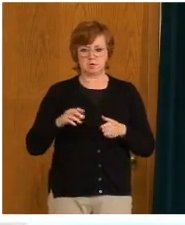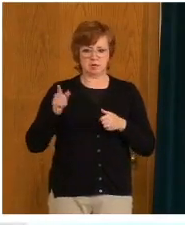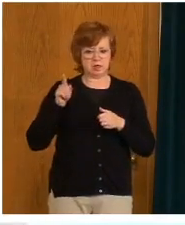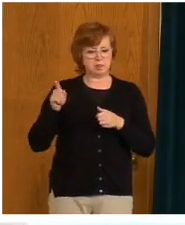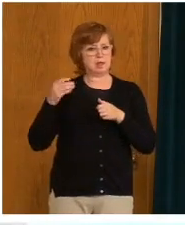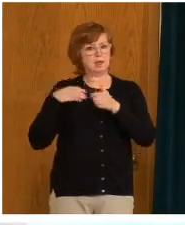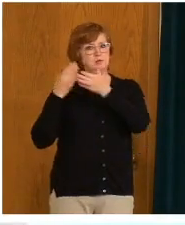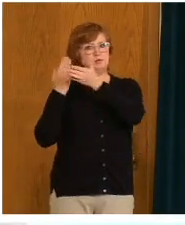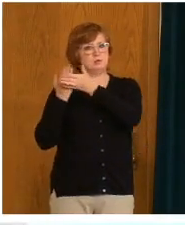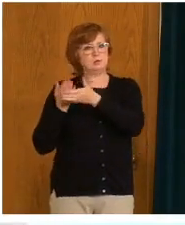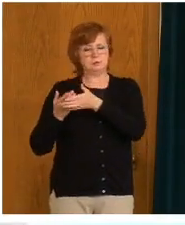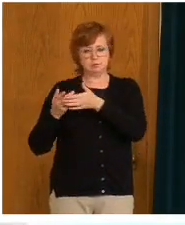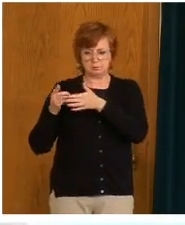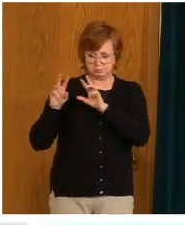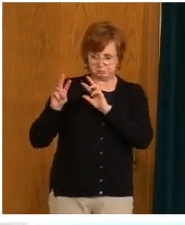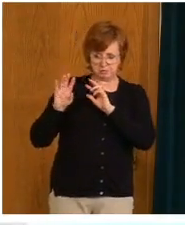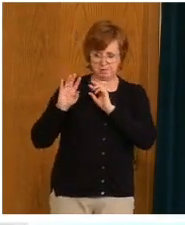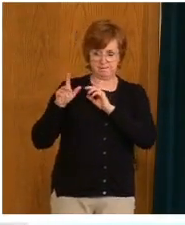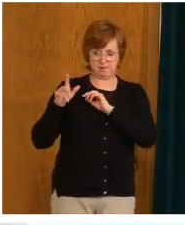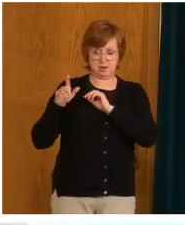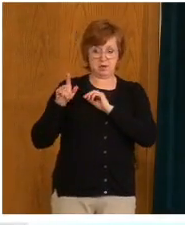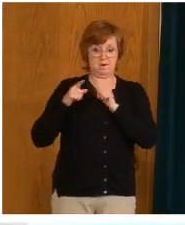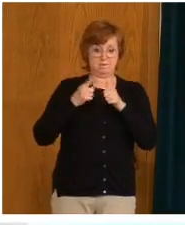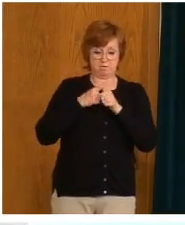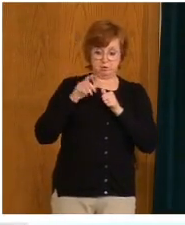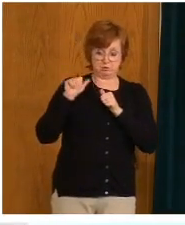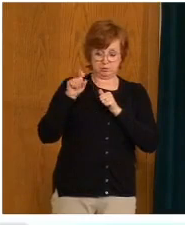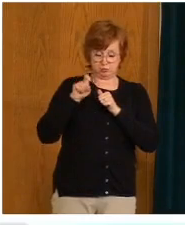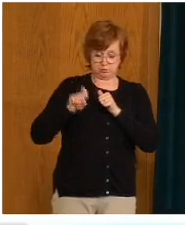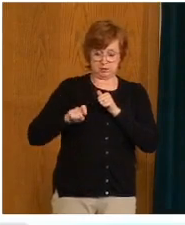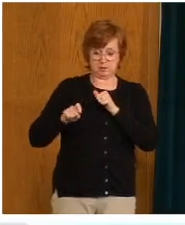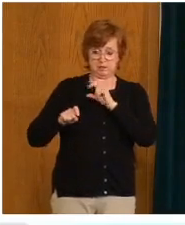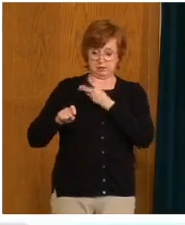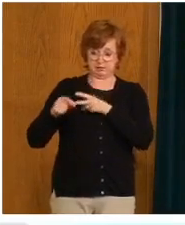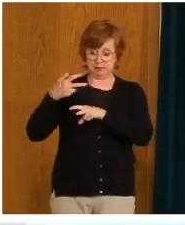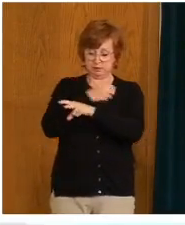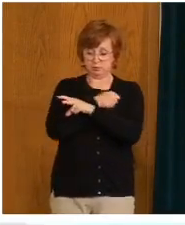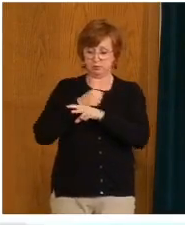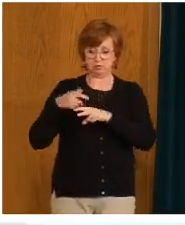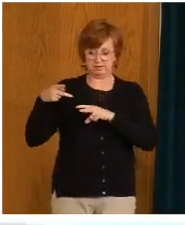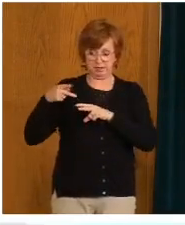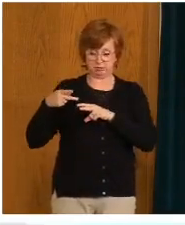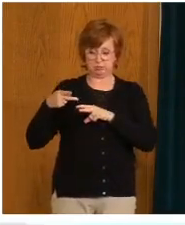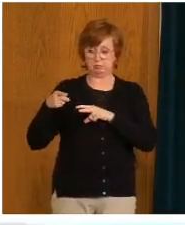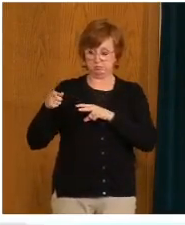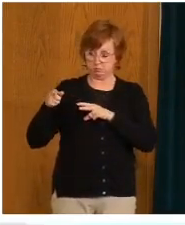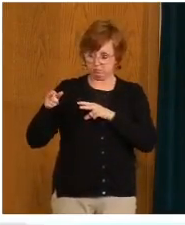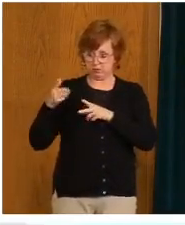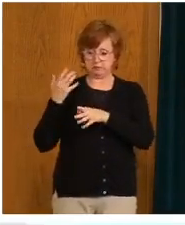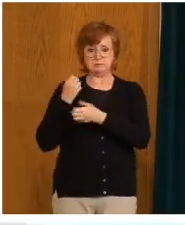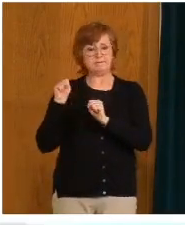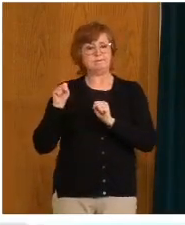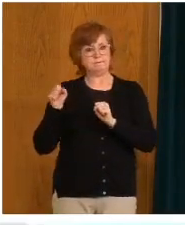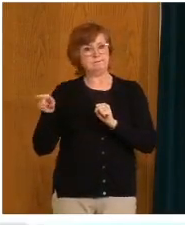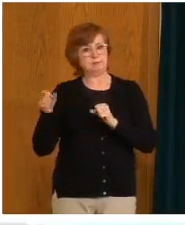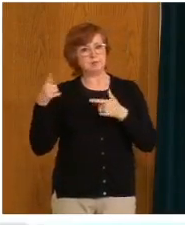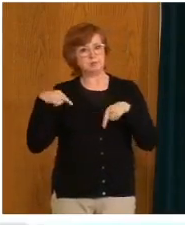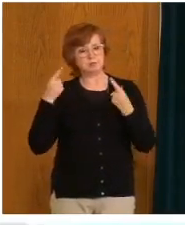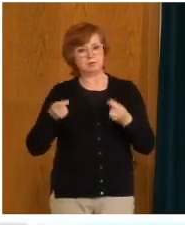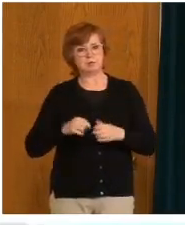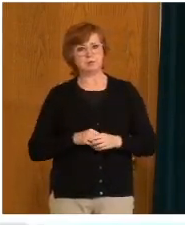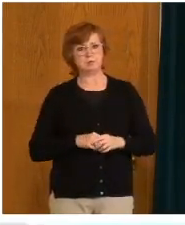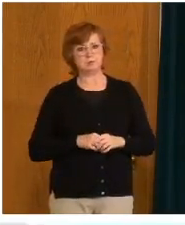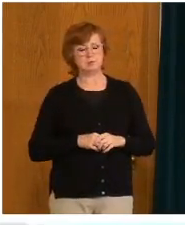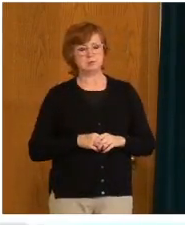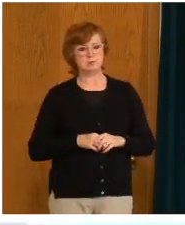is safe, but we are still awaiting some immunology data. We may not show real-world